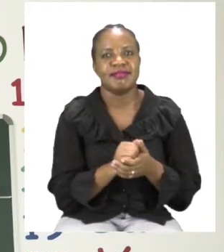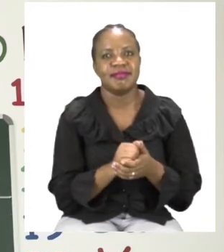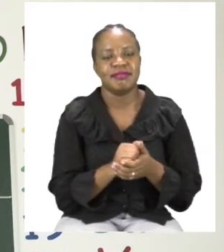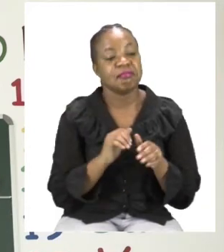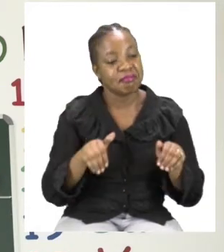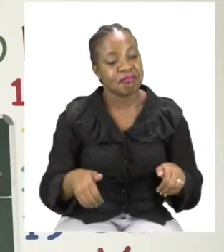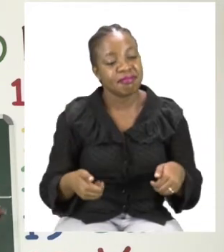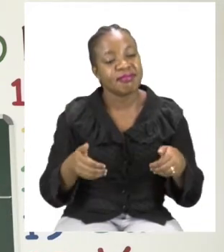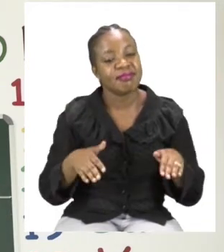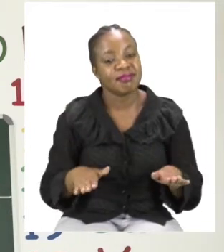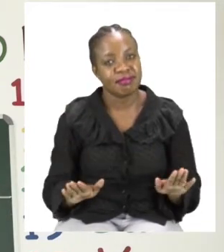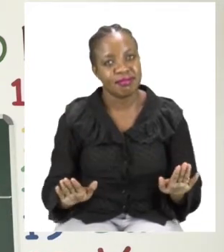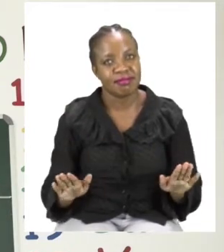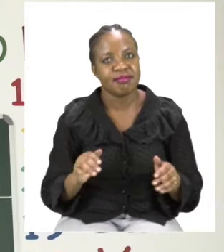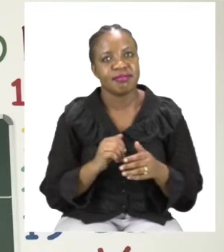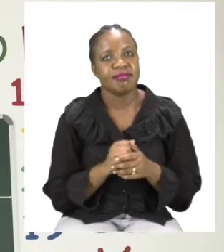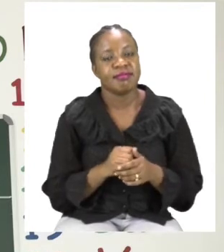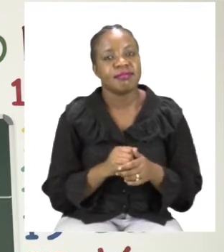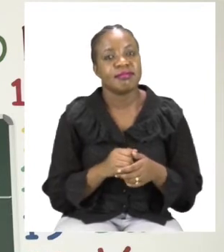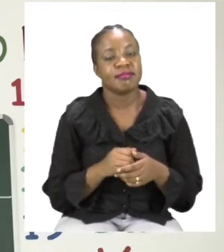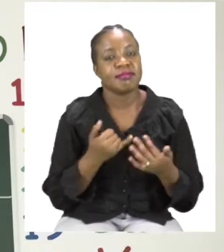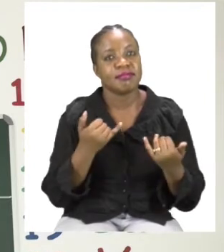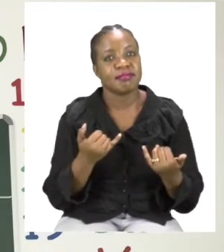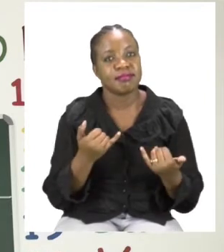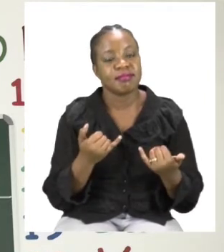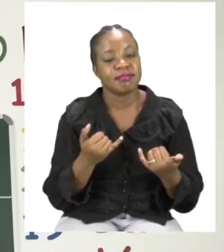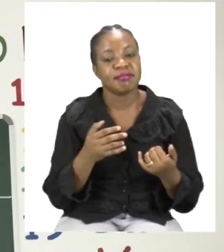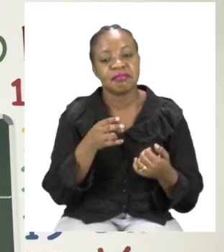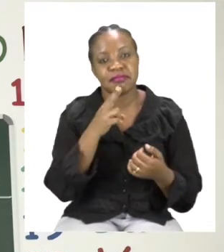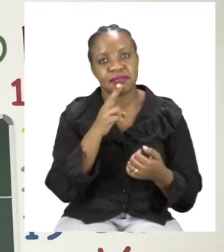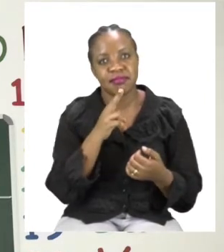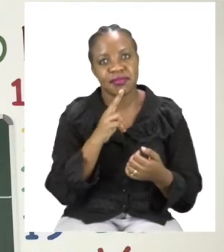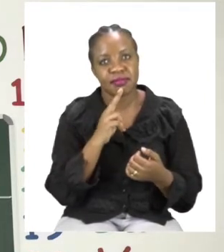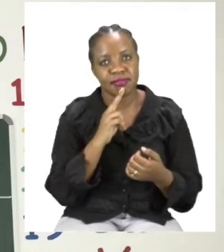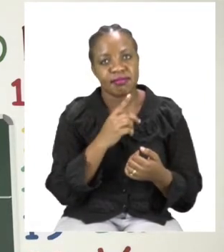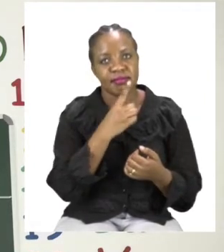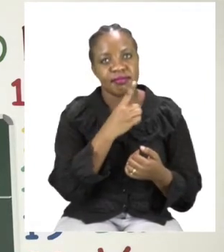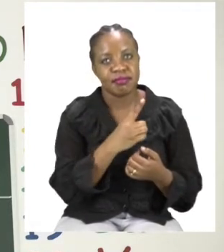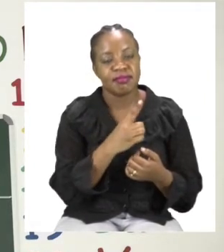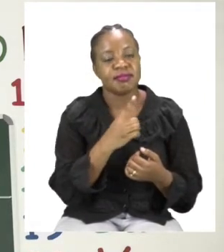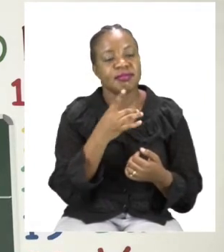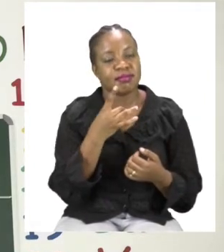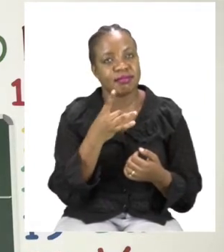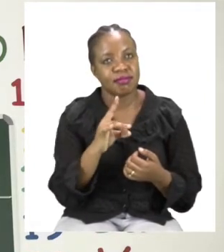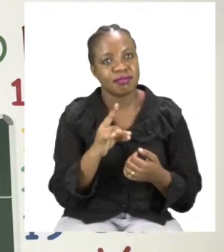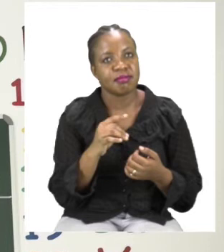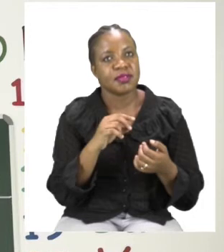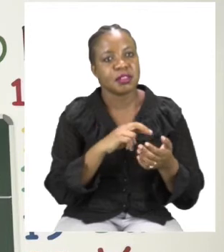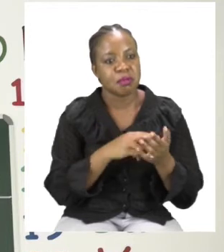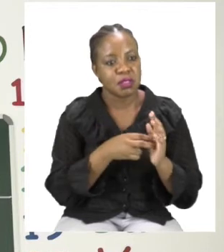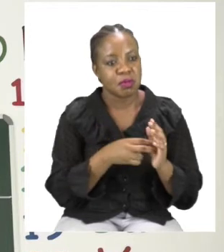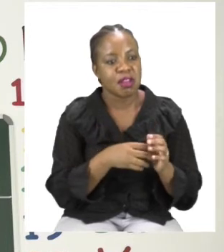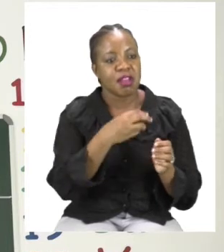girls, now that we have our answer, it means that if we say 3 plus 3